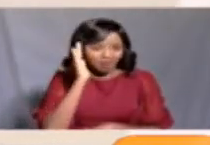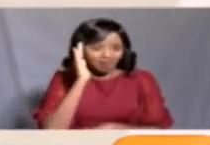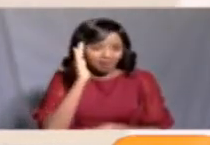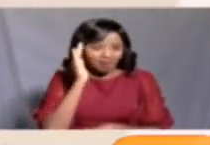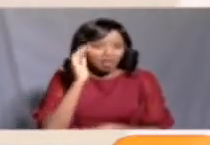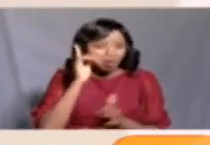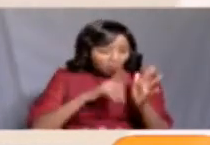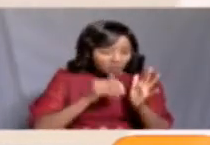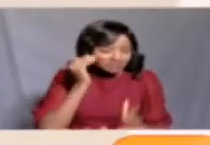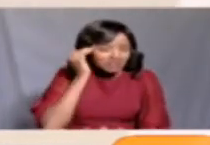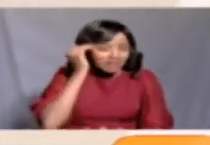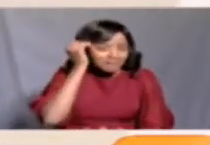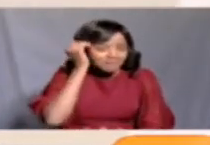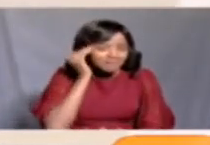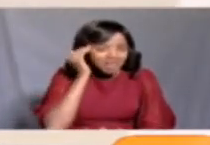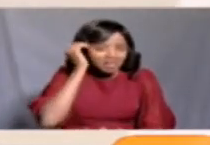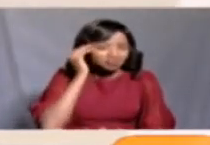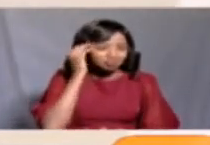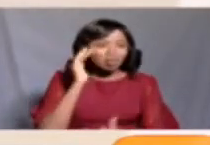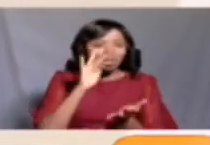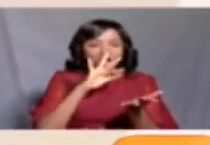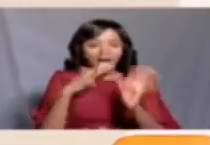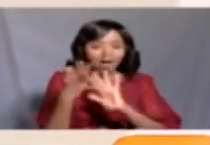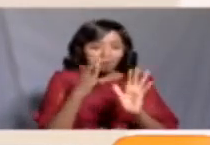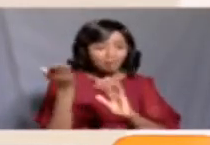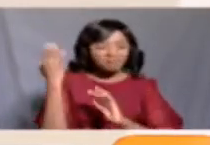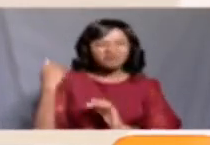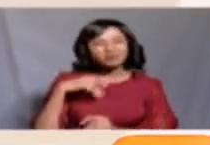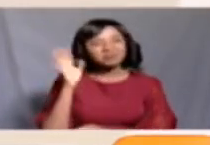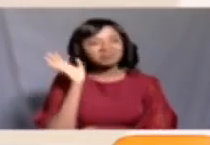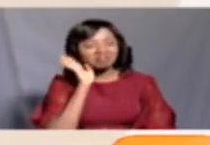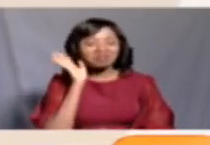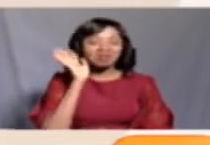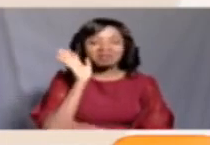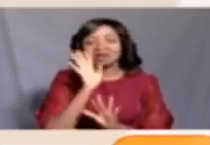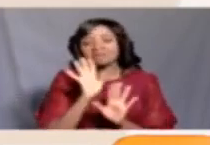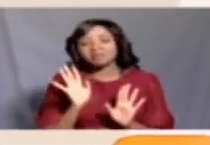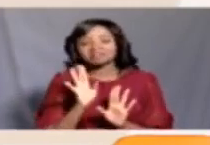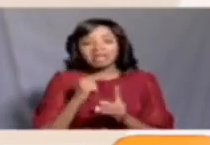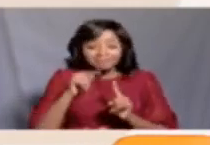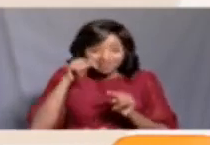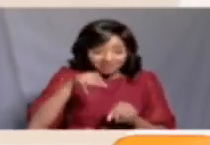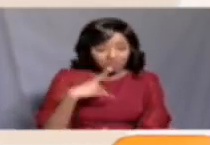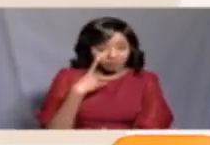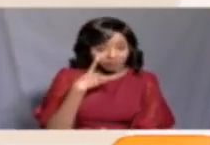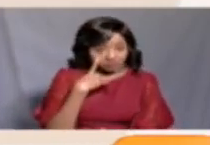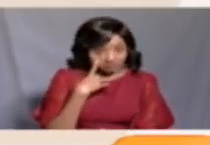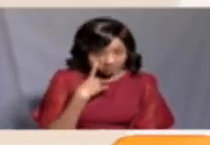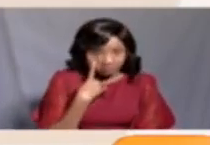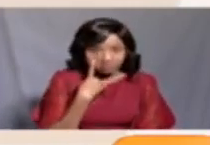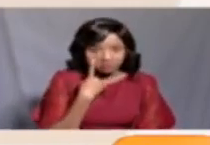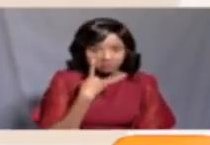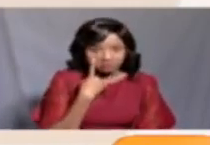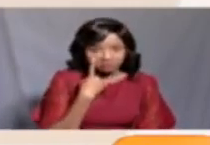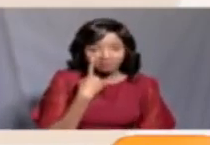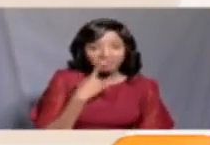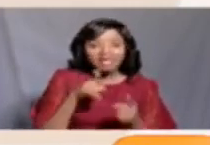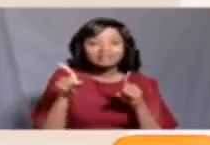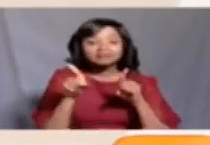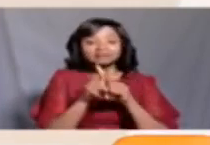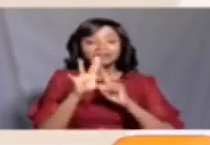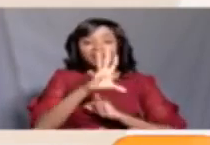health looks like. We used to hear it, but now we're starting to see it. Right. And there's a difference with Africans. Africans like